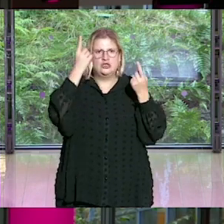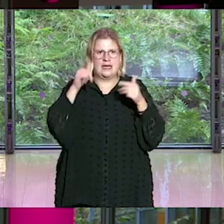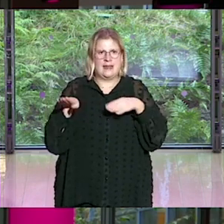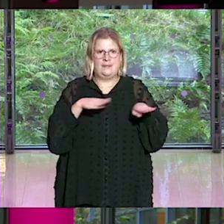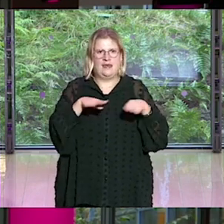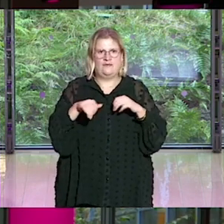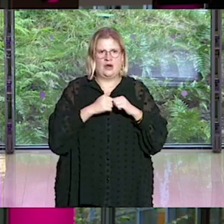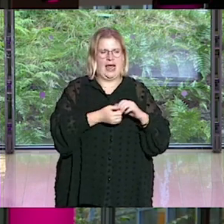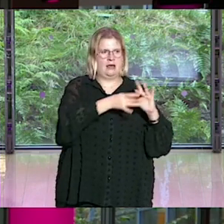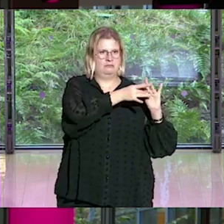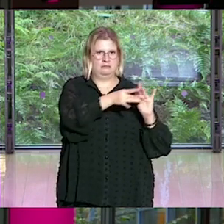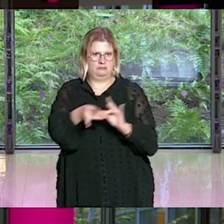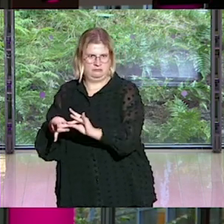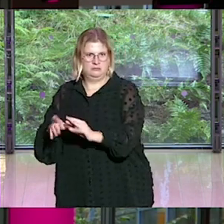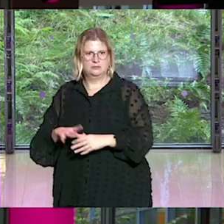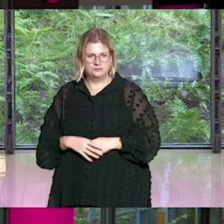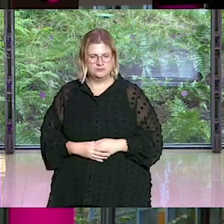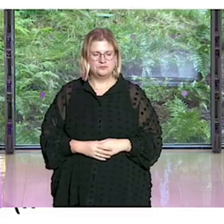seamlessly.